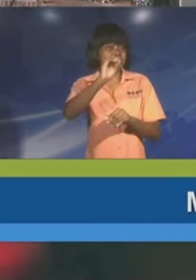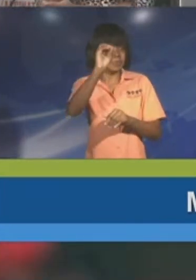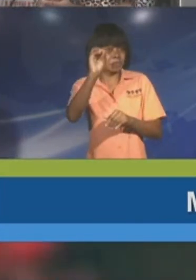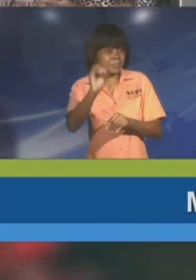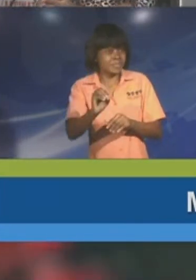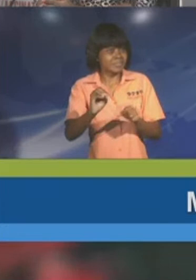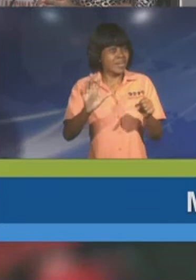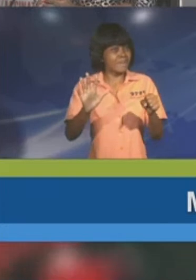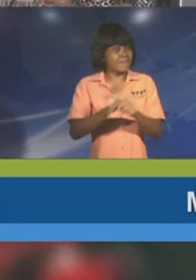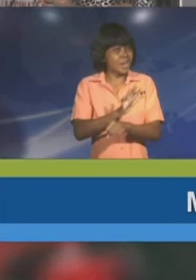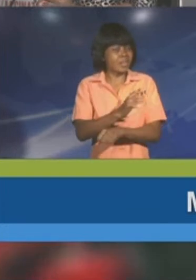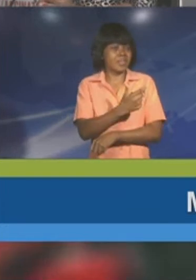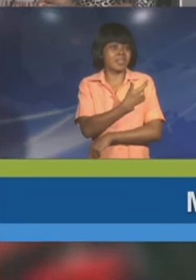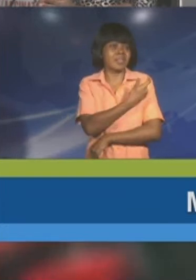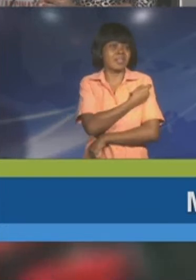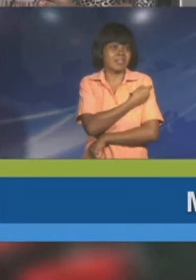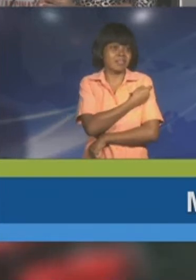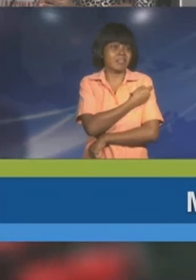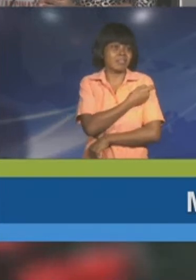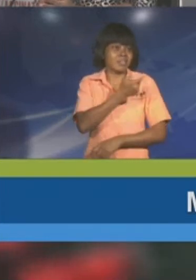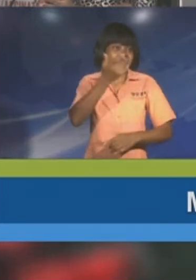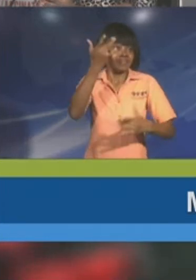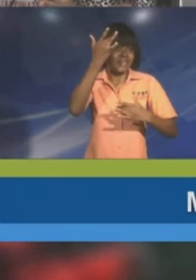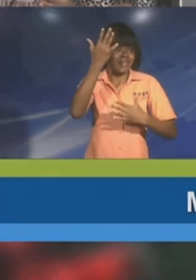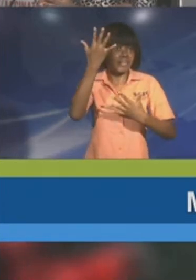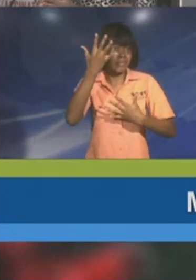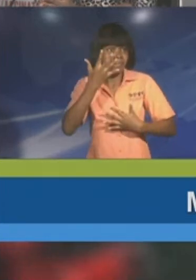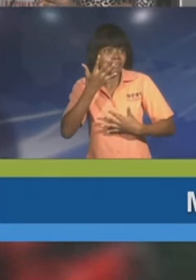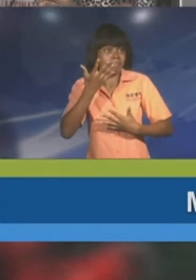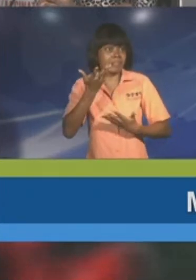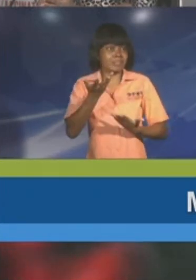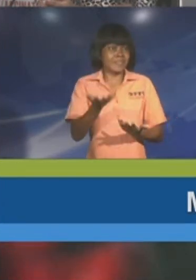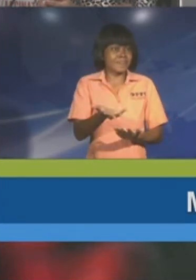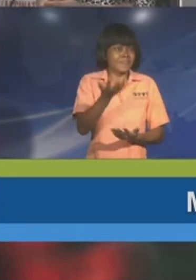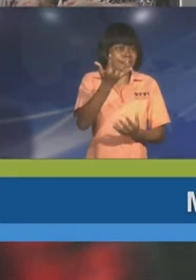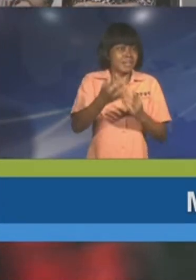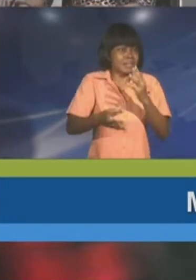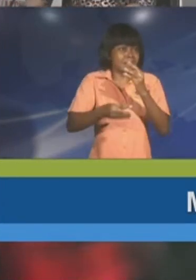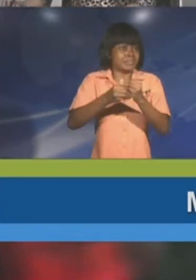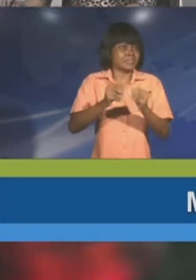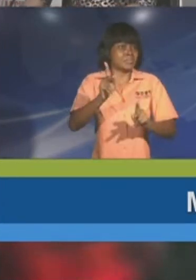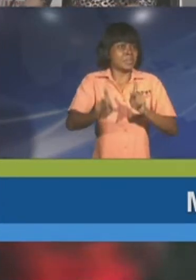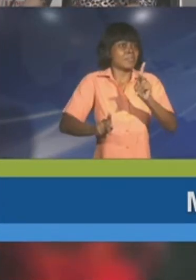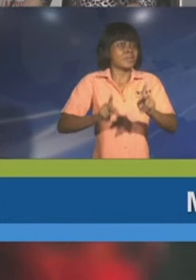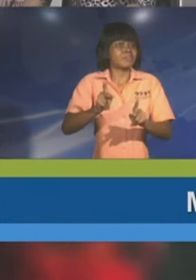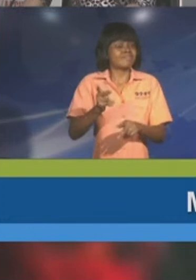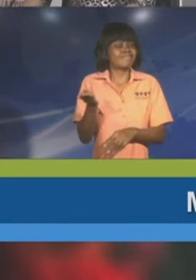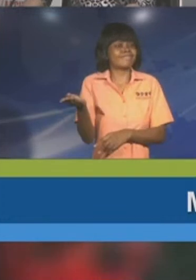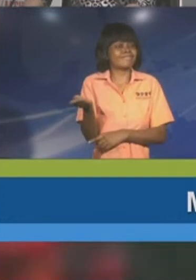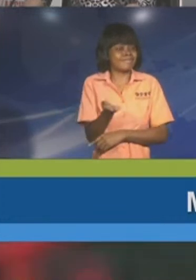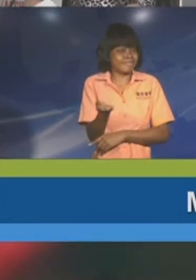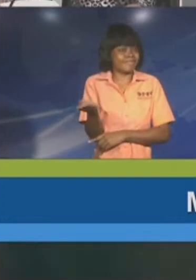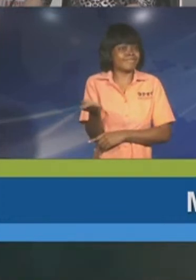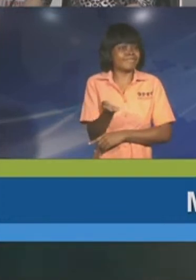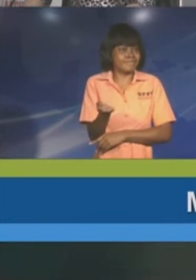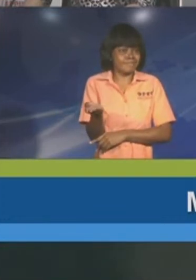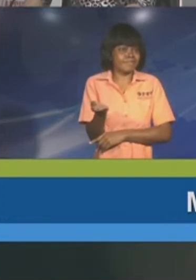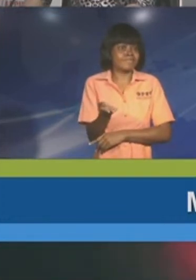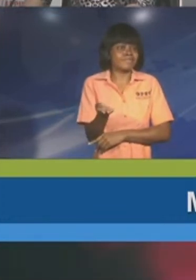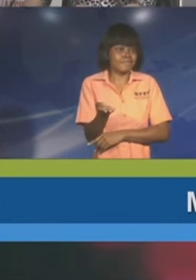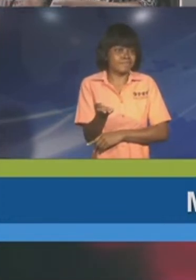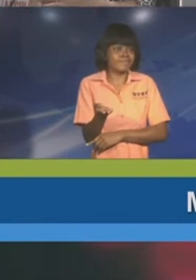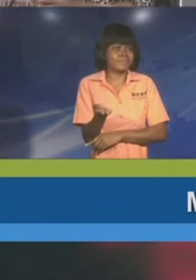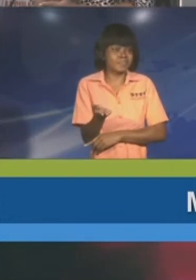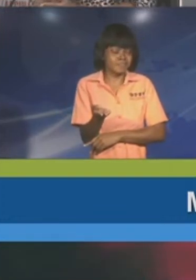and unfortunately 5 additional deaths were recorded due to COVID-19 at